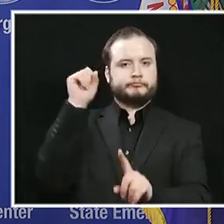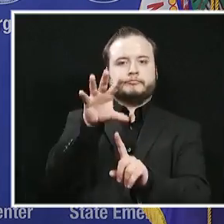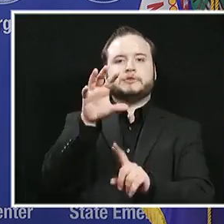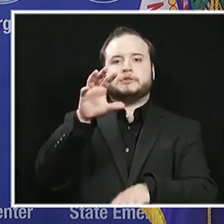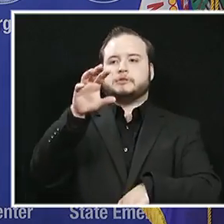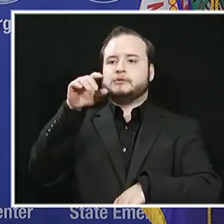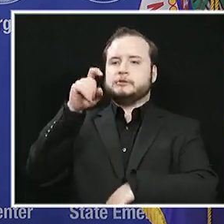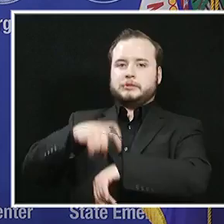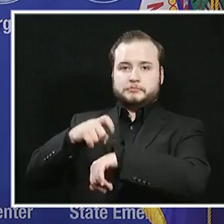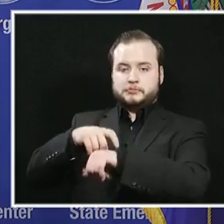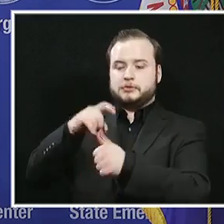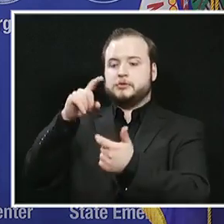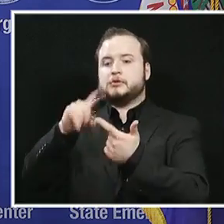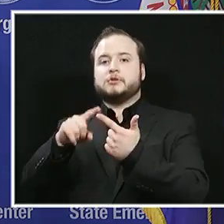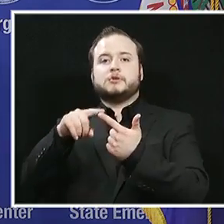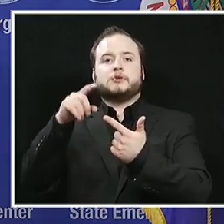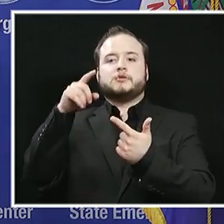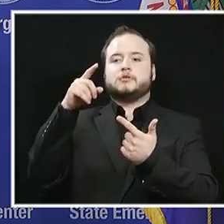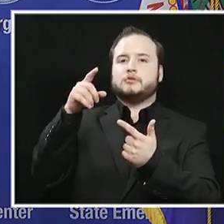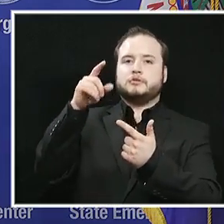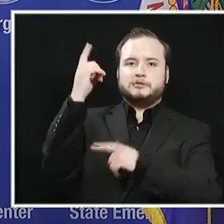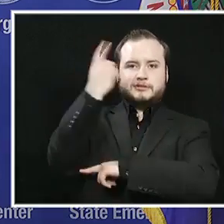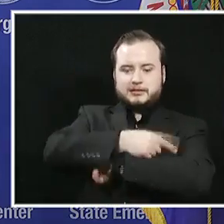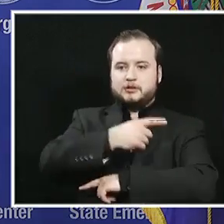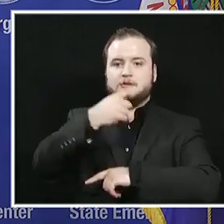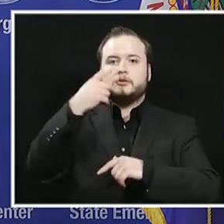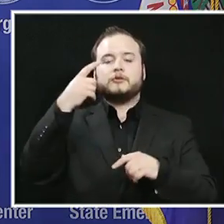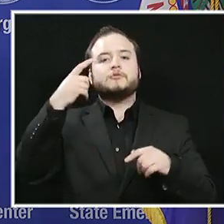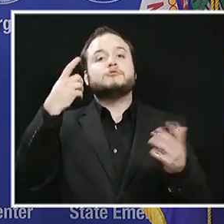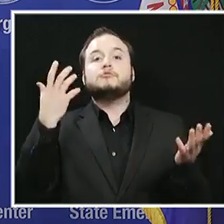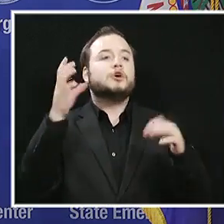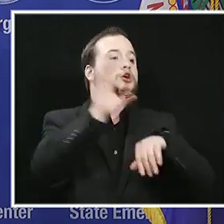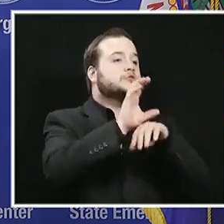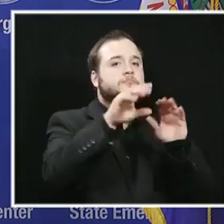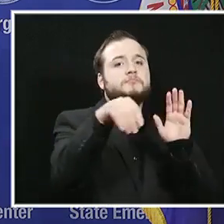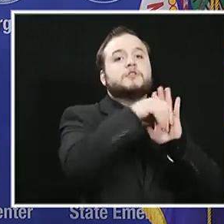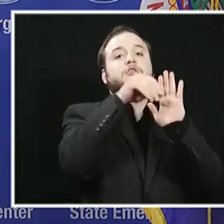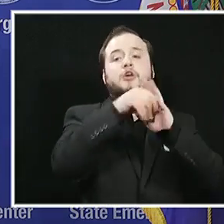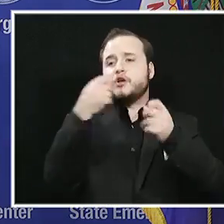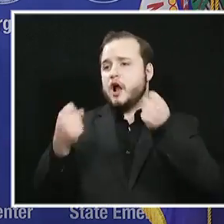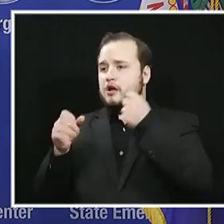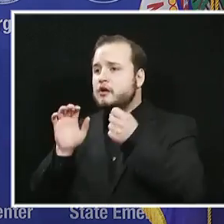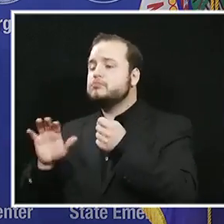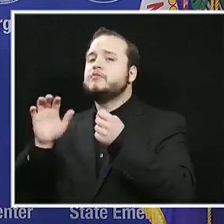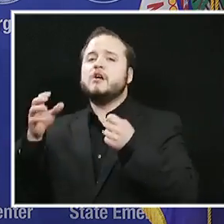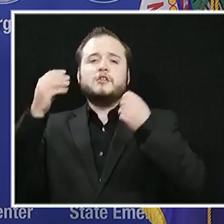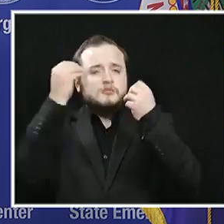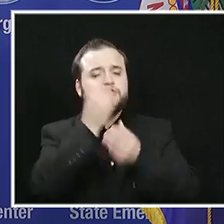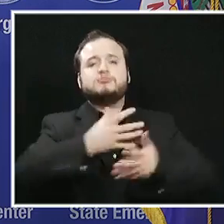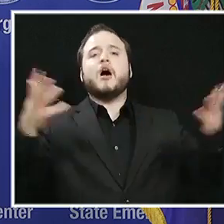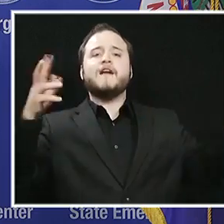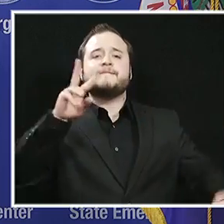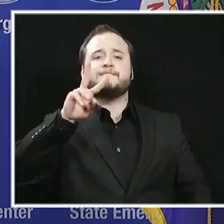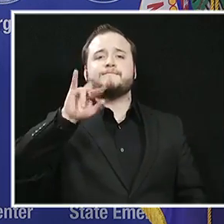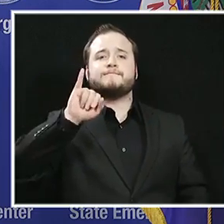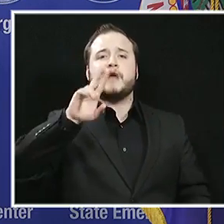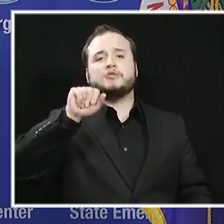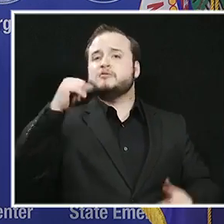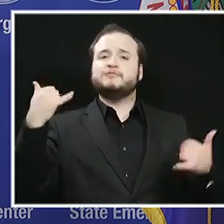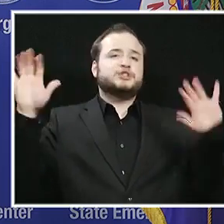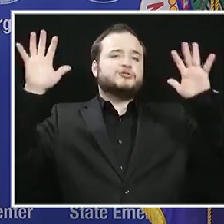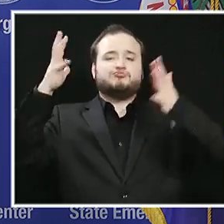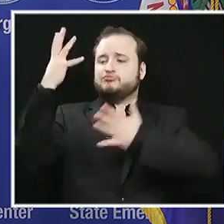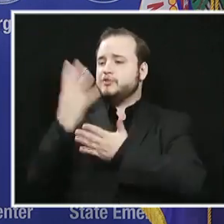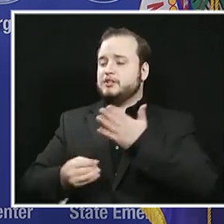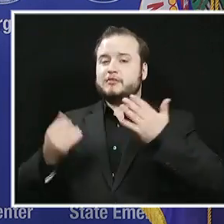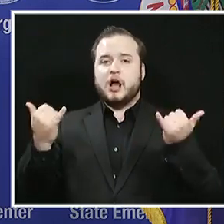our horns and we're all going to go back out and it's going to be back to normal. The virus will not allow us to do that, but I am not going to allow it to keep us prisoners in our house.